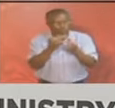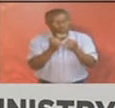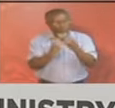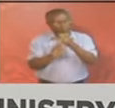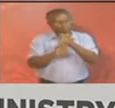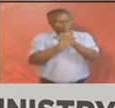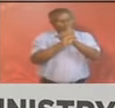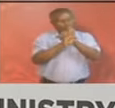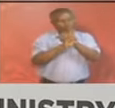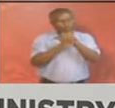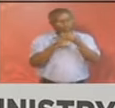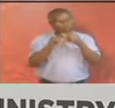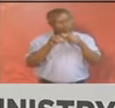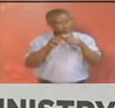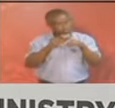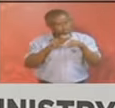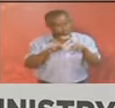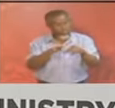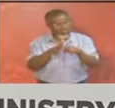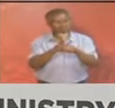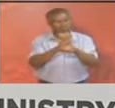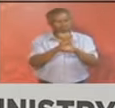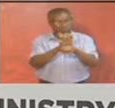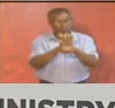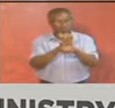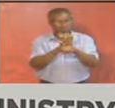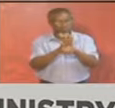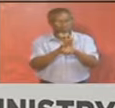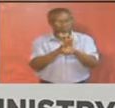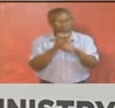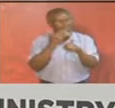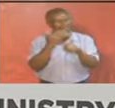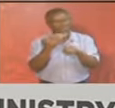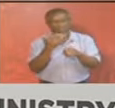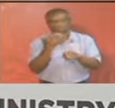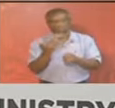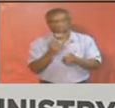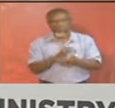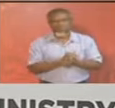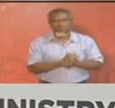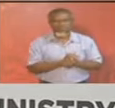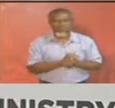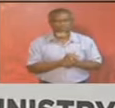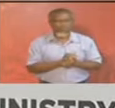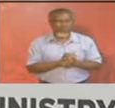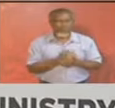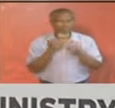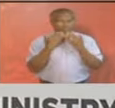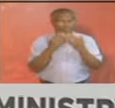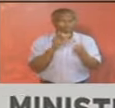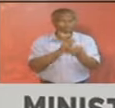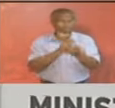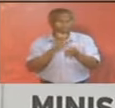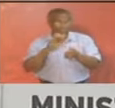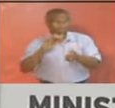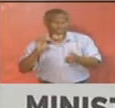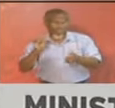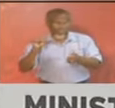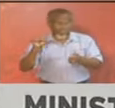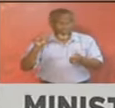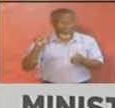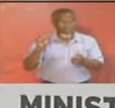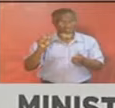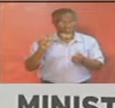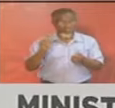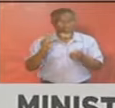COVID-19. Thank you, Ms. Alcantara. Thank you very much, Dr. Best. And we go now into the question